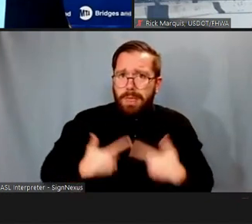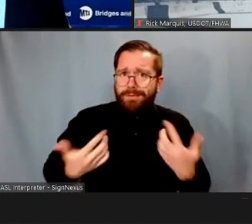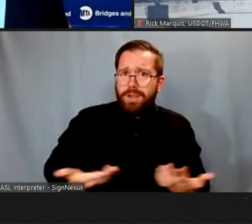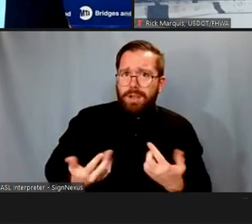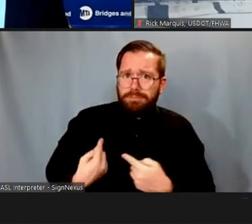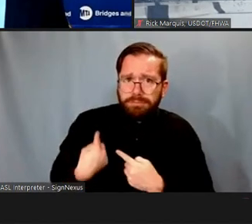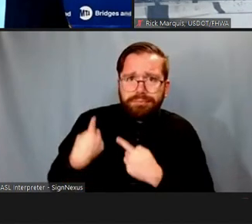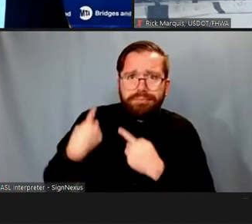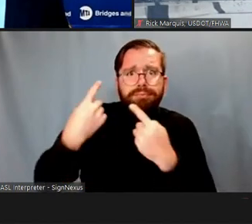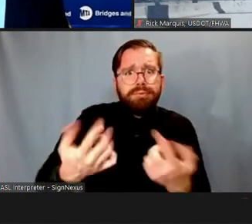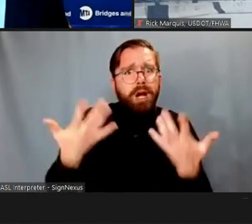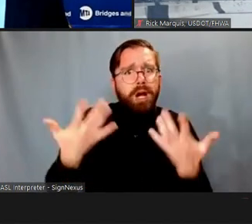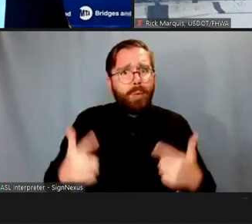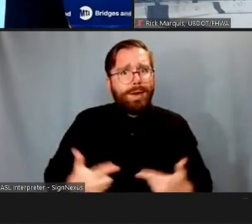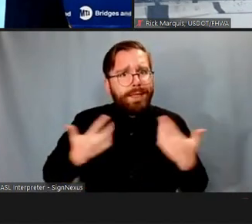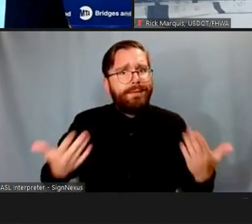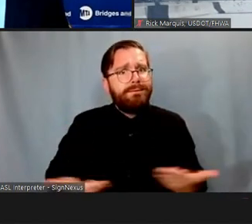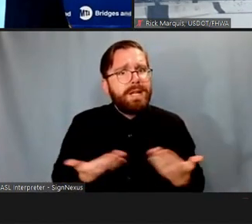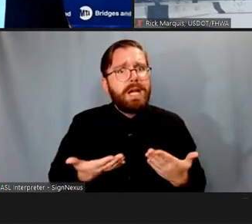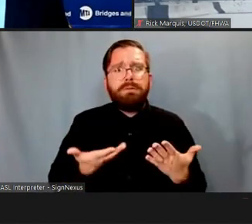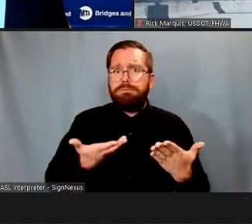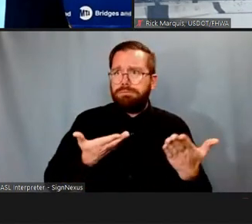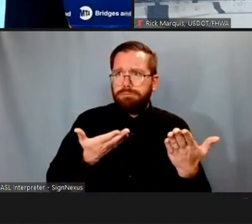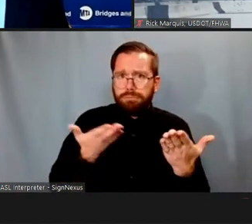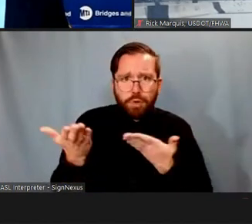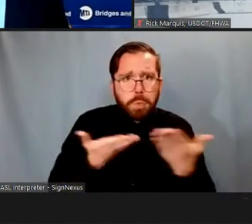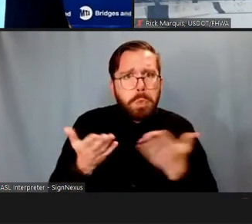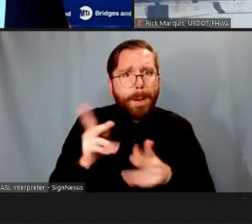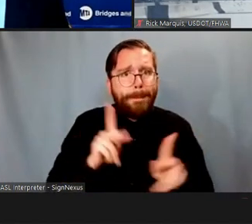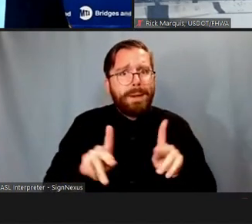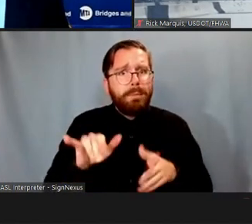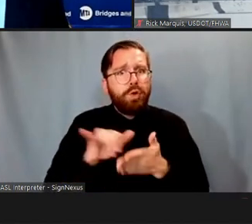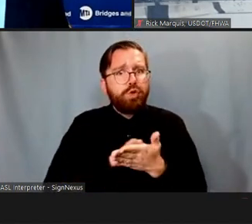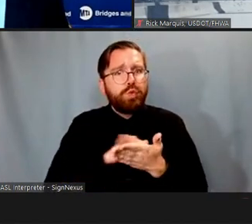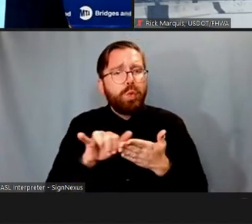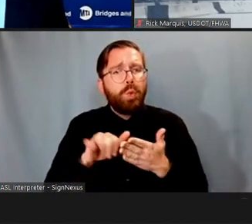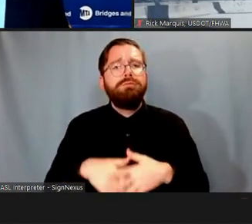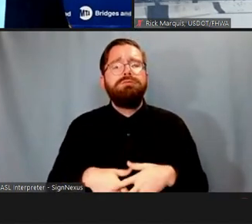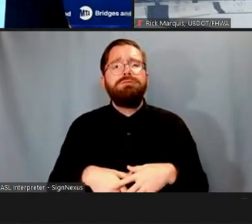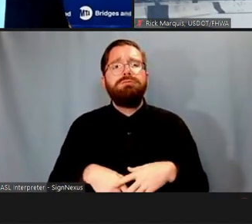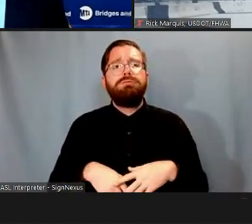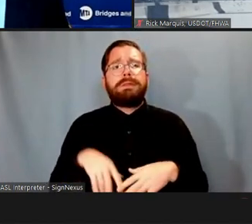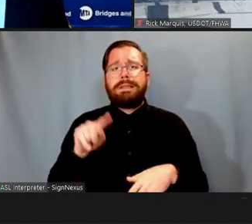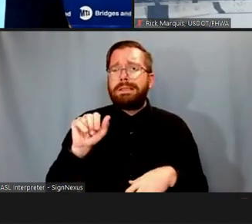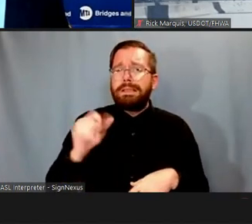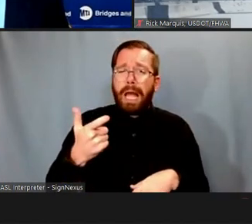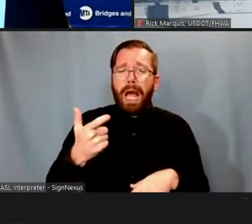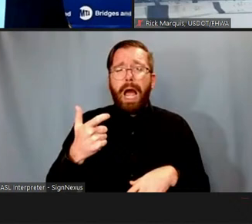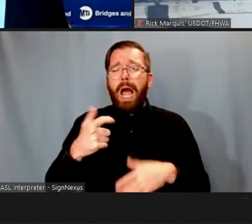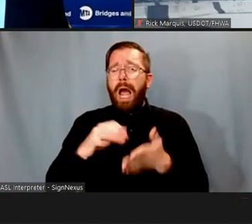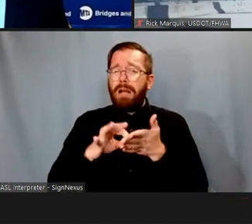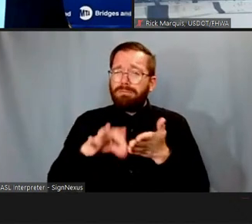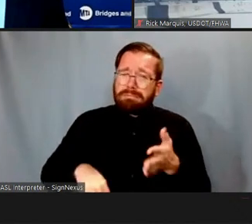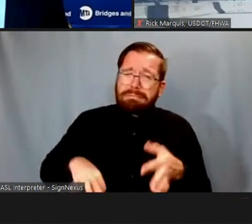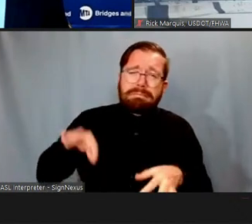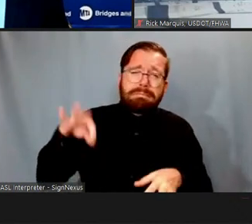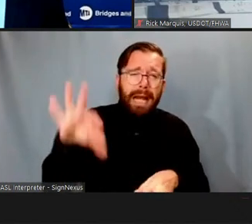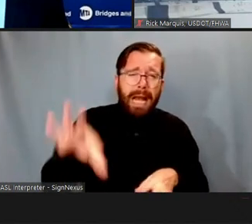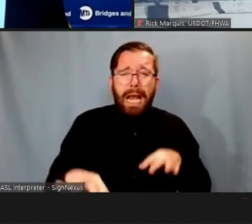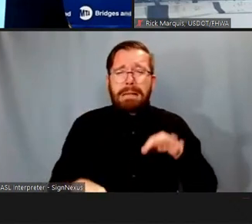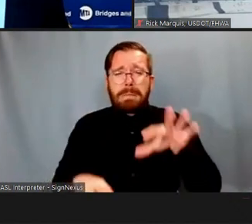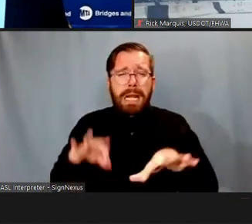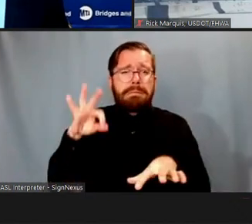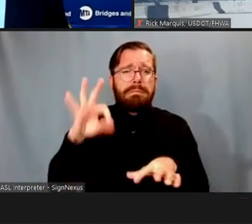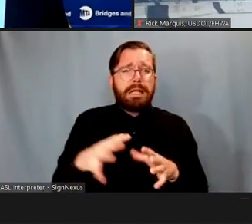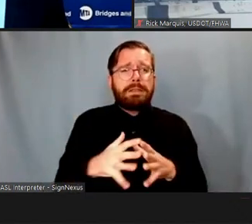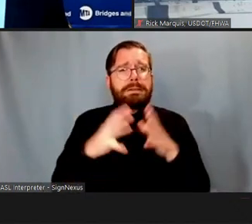serving the people of new york paying taxes through the nose local state and federal